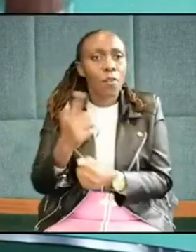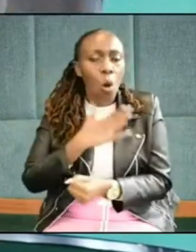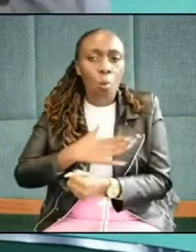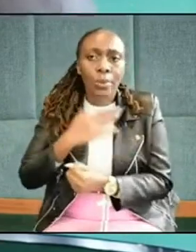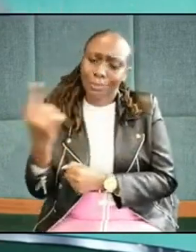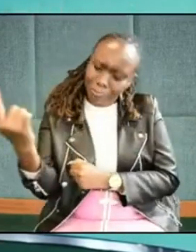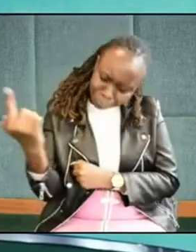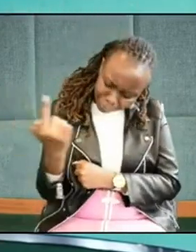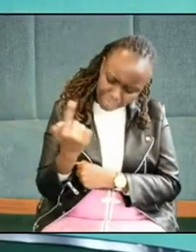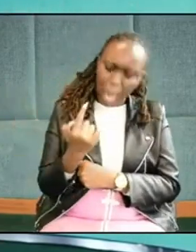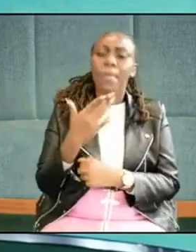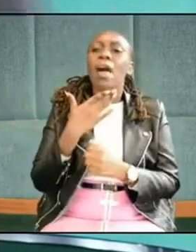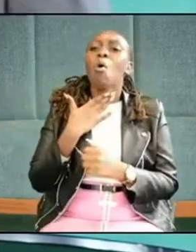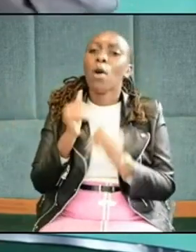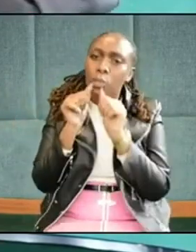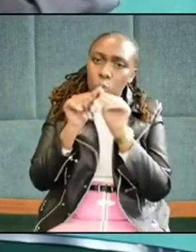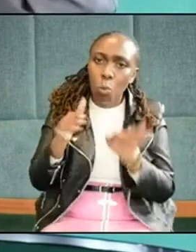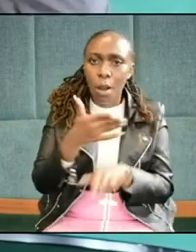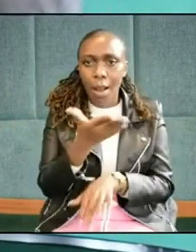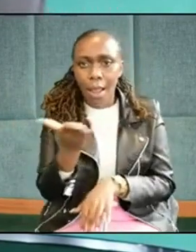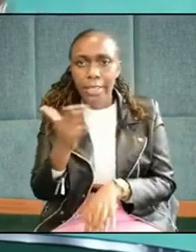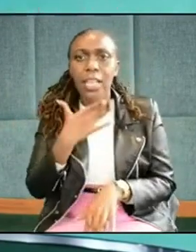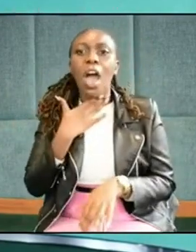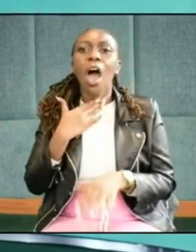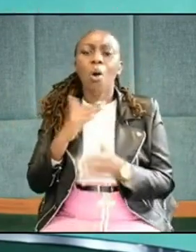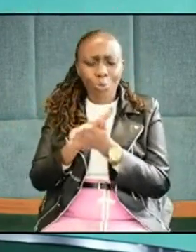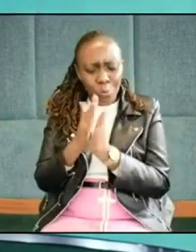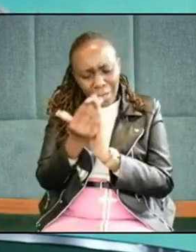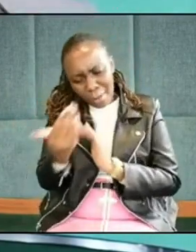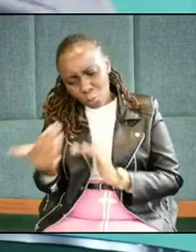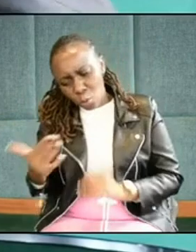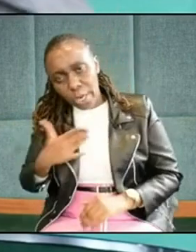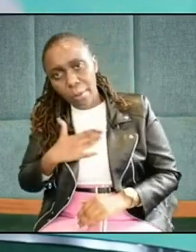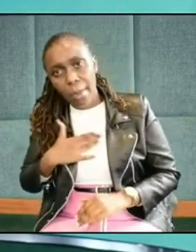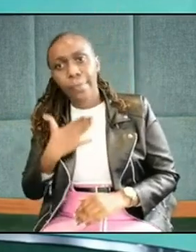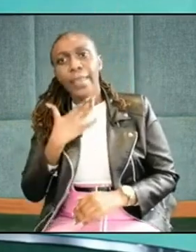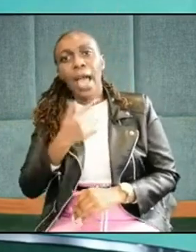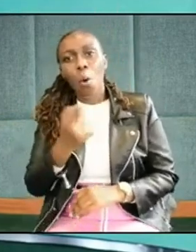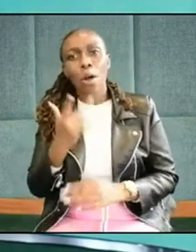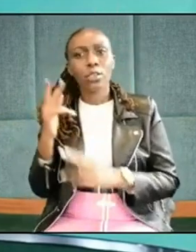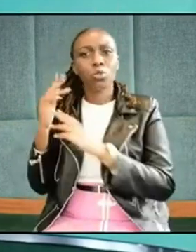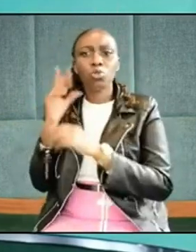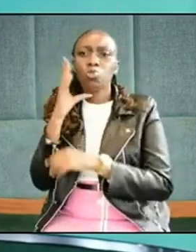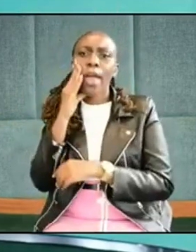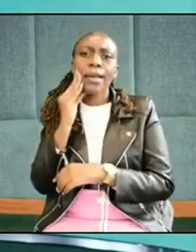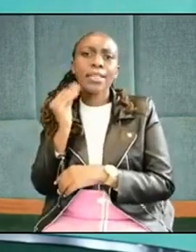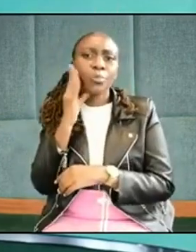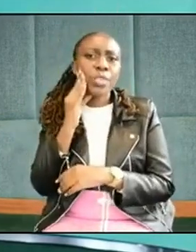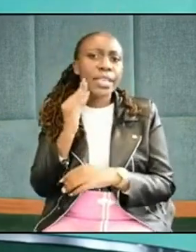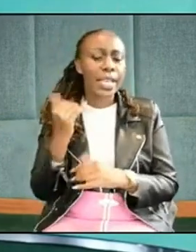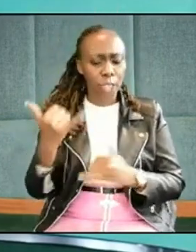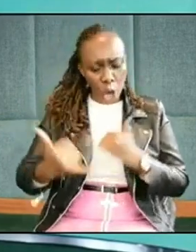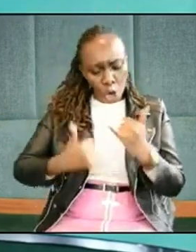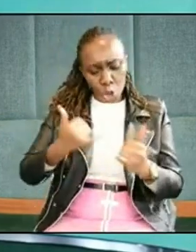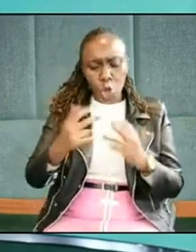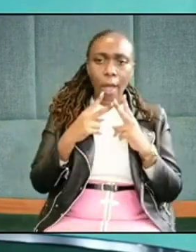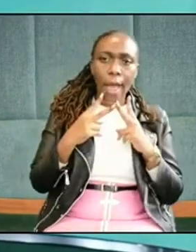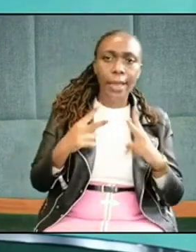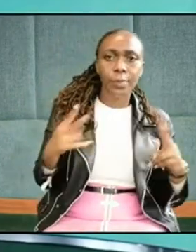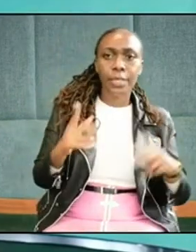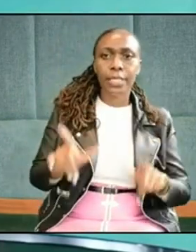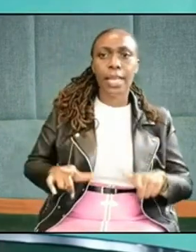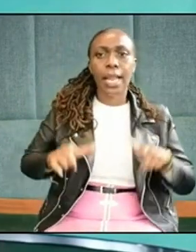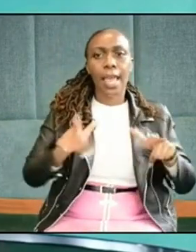me. I want to bless you. I want you to be my children. I want you to experience joy and peace in